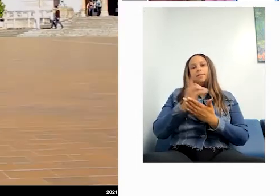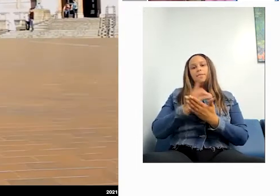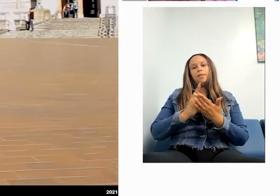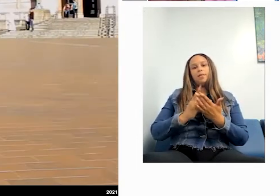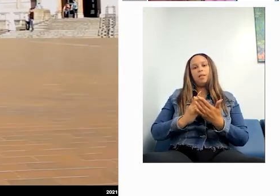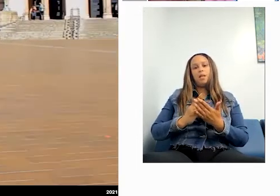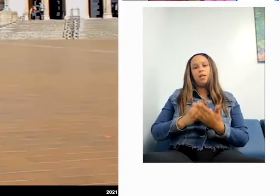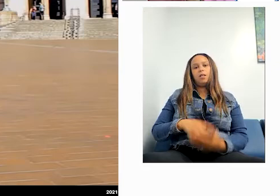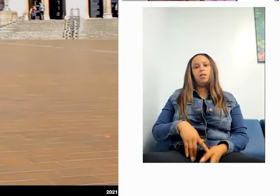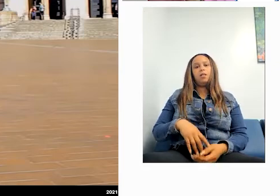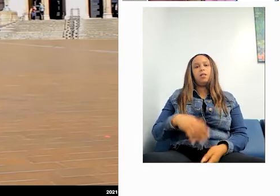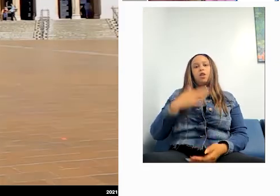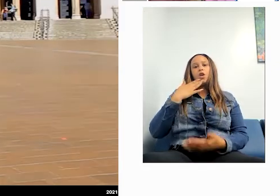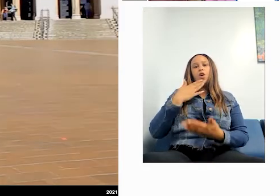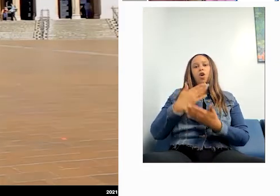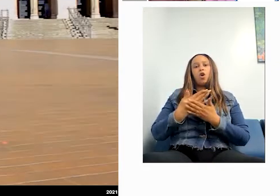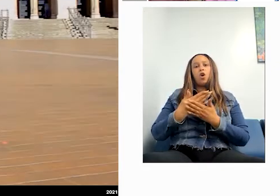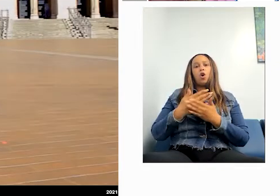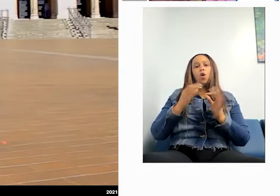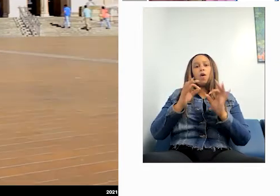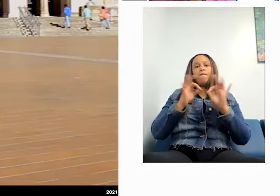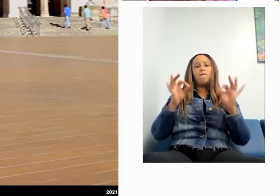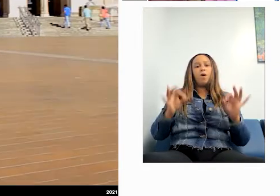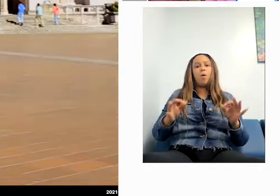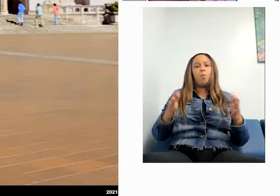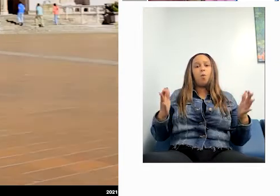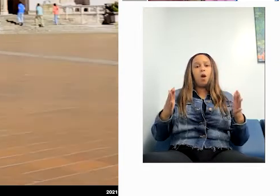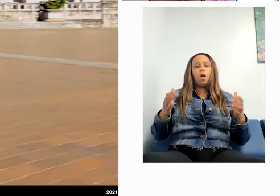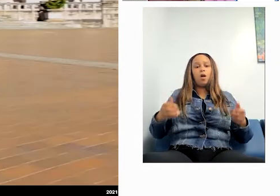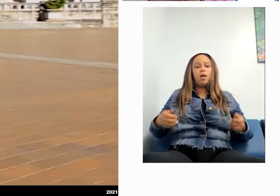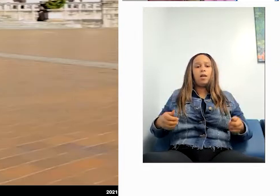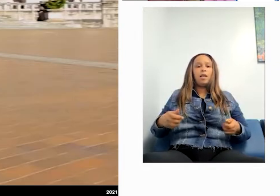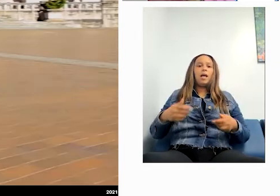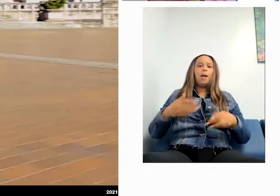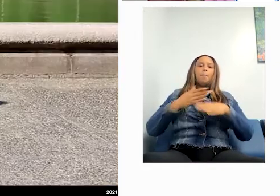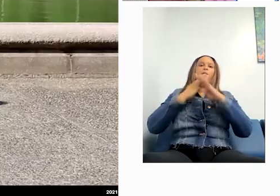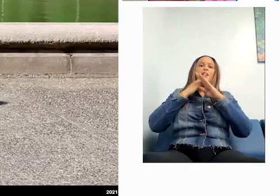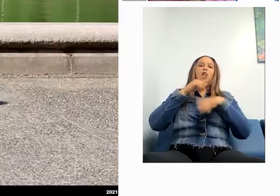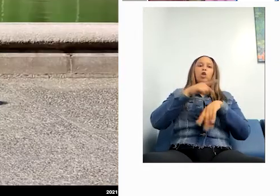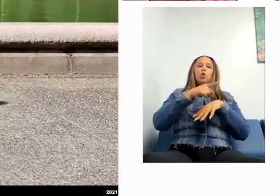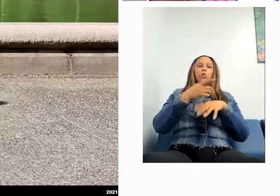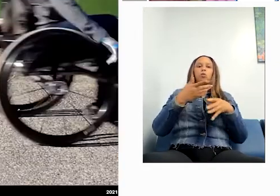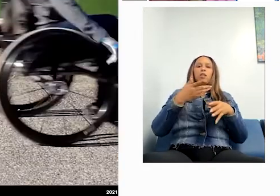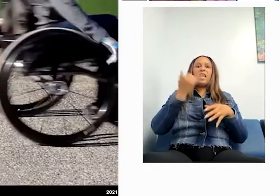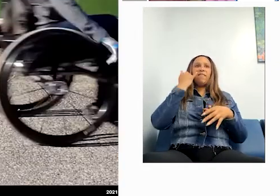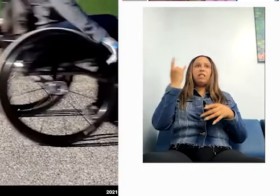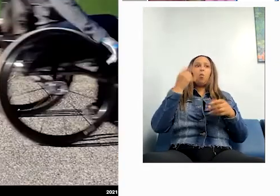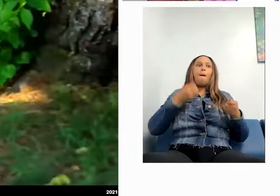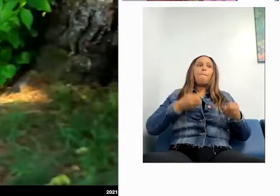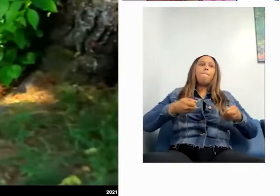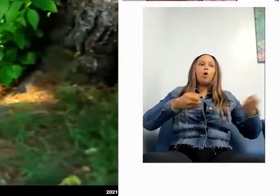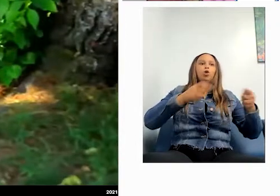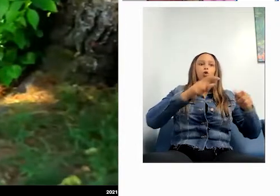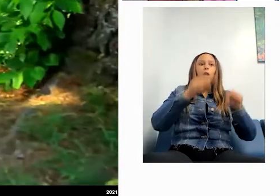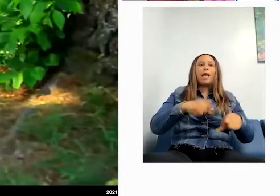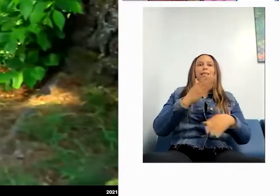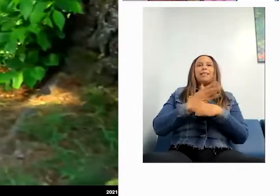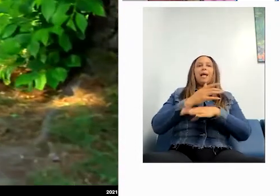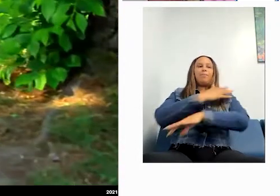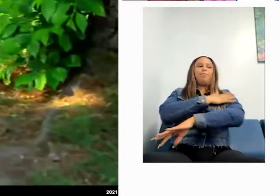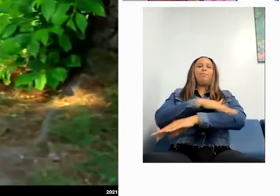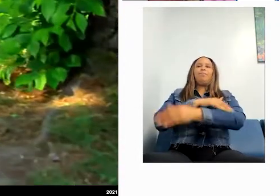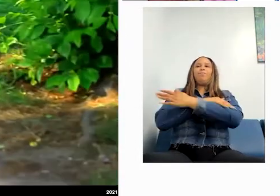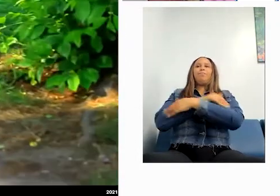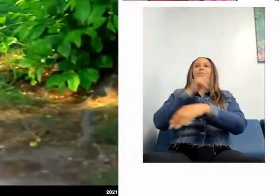Good form when pushing a wheelchair can help you avoid arm pain and fatigue over years of use. But form involves more than